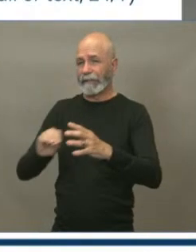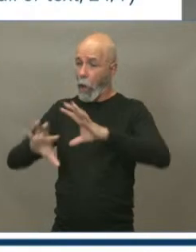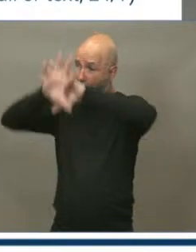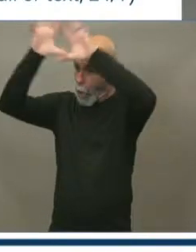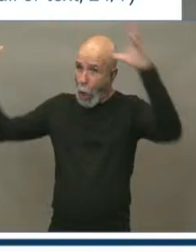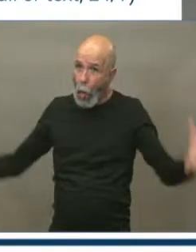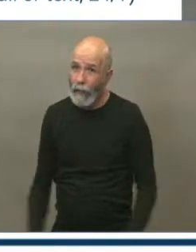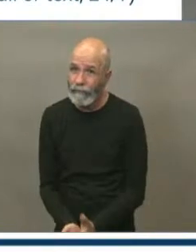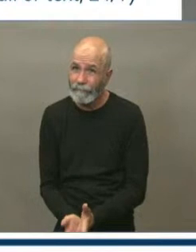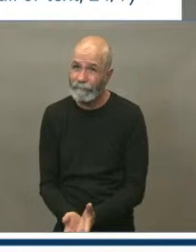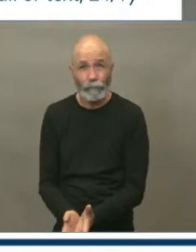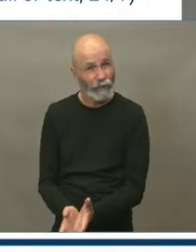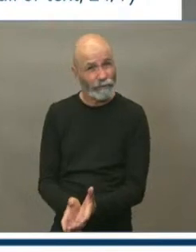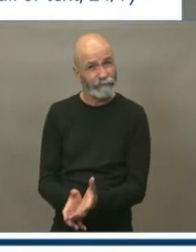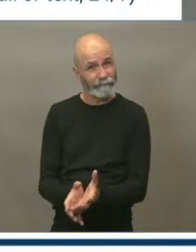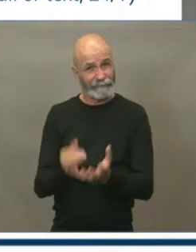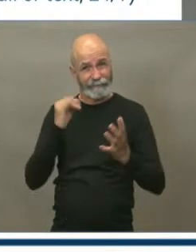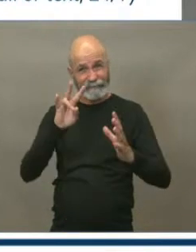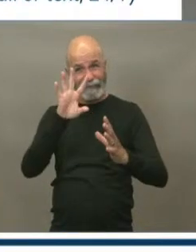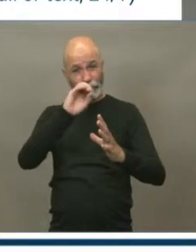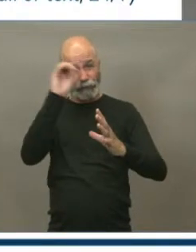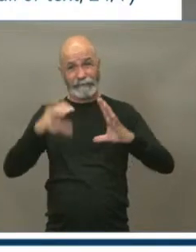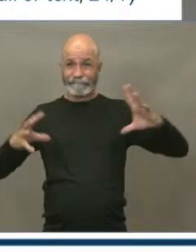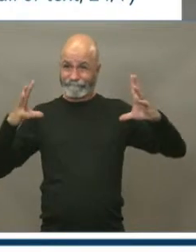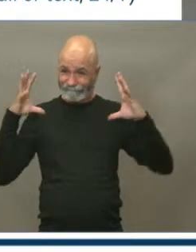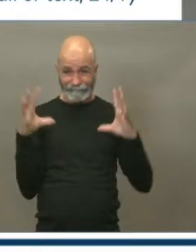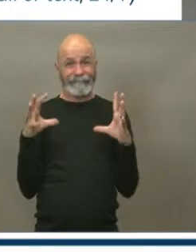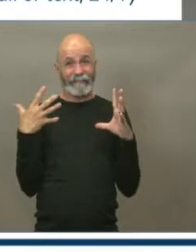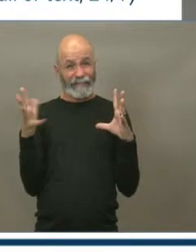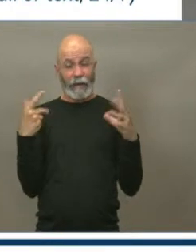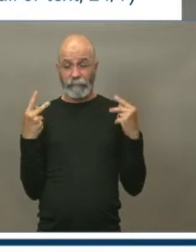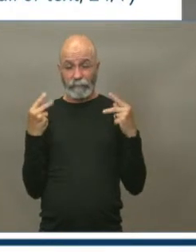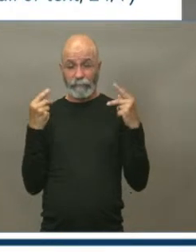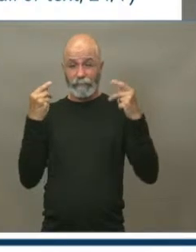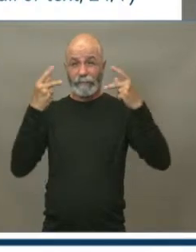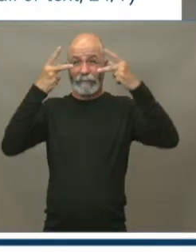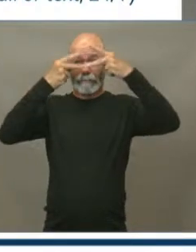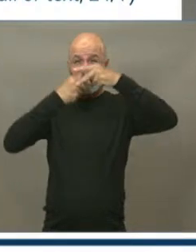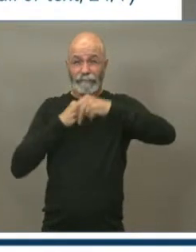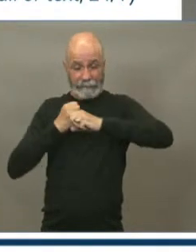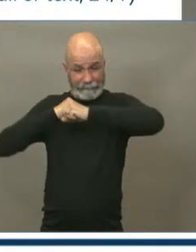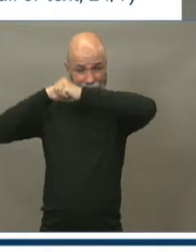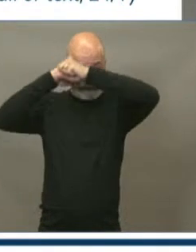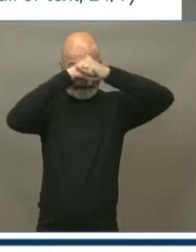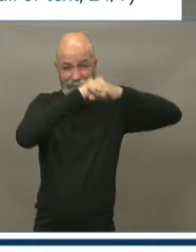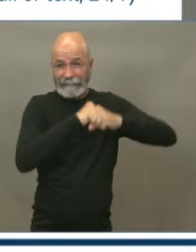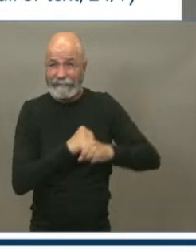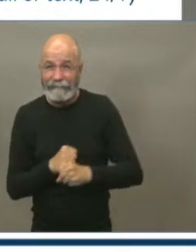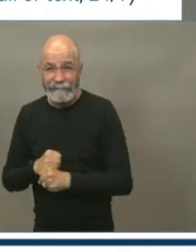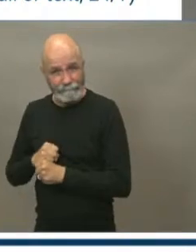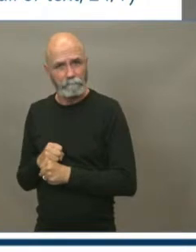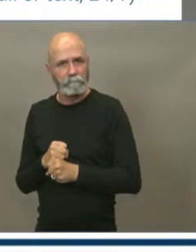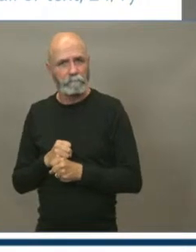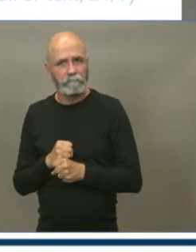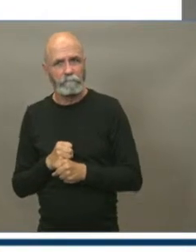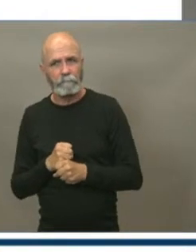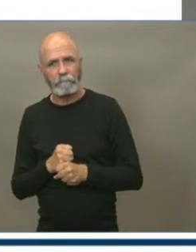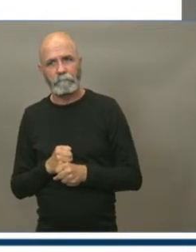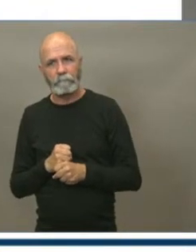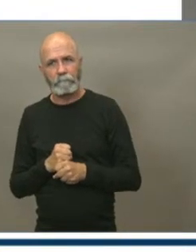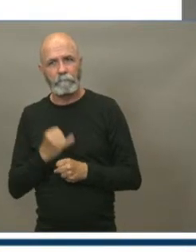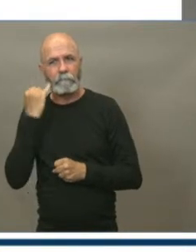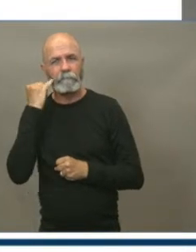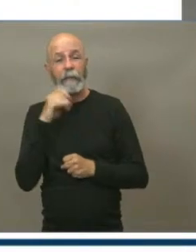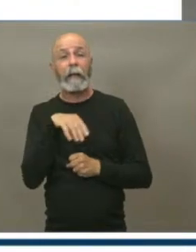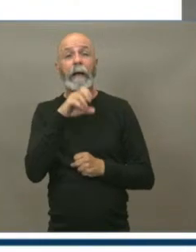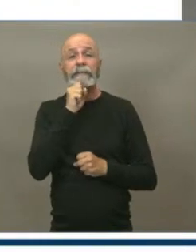entire population that is protected, and that because that includes the less than 11 years of age and younger, and